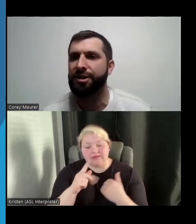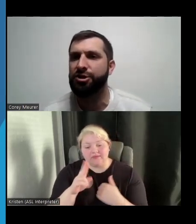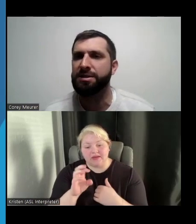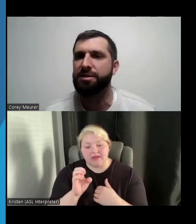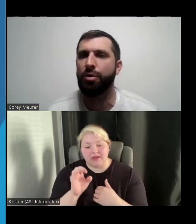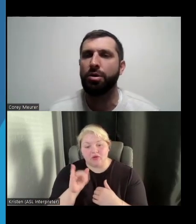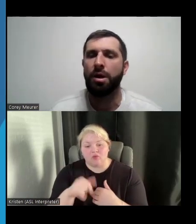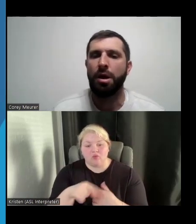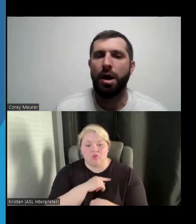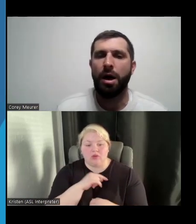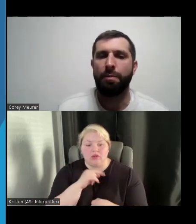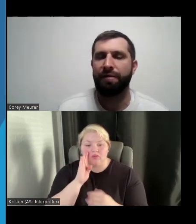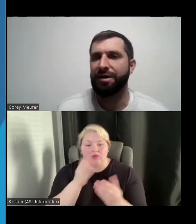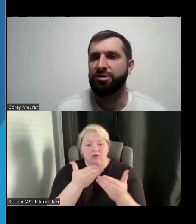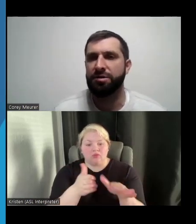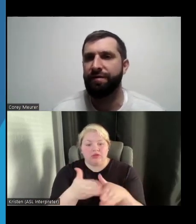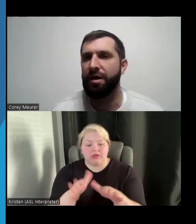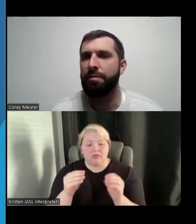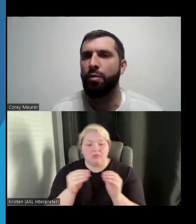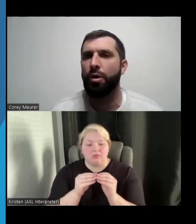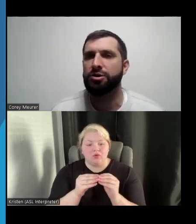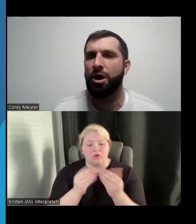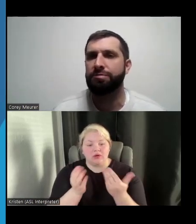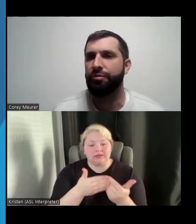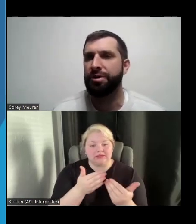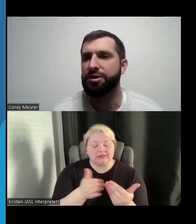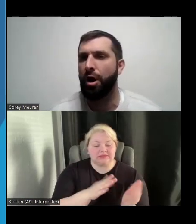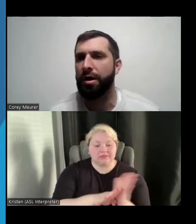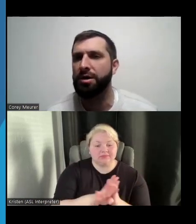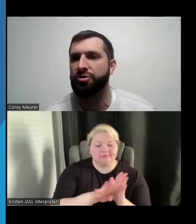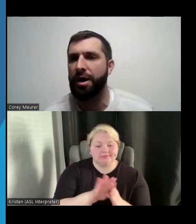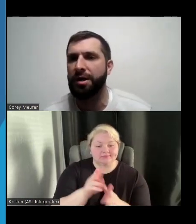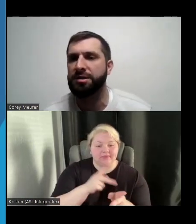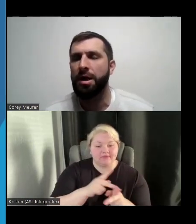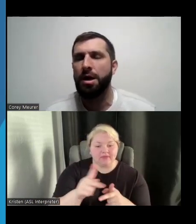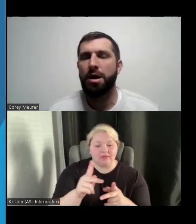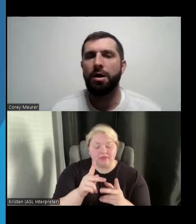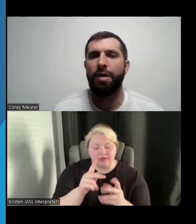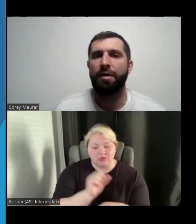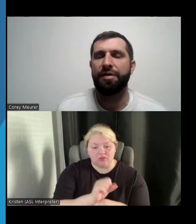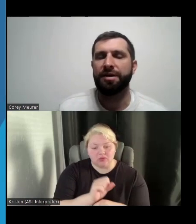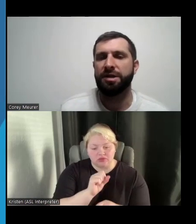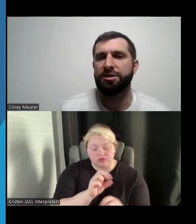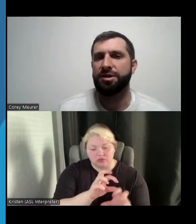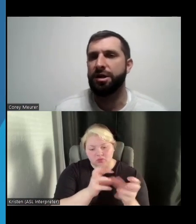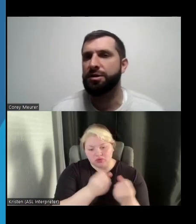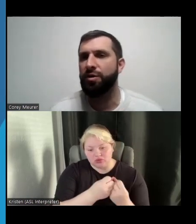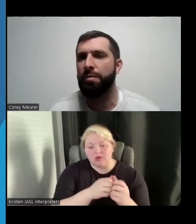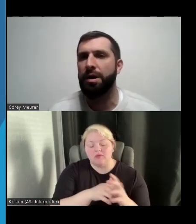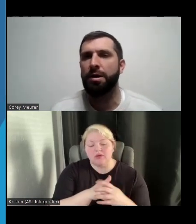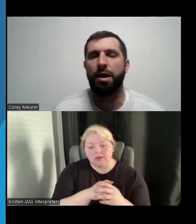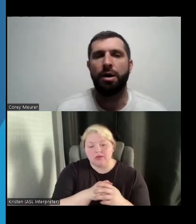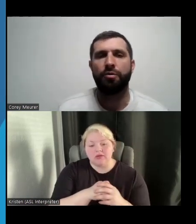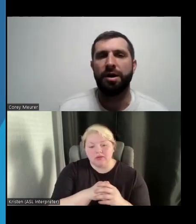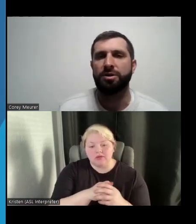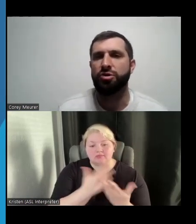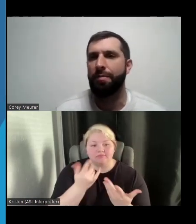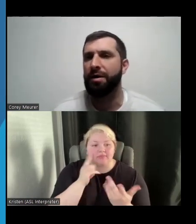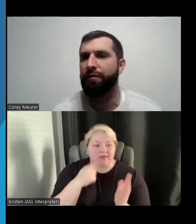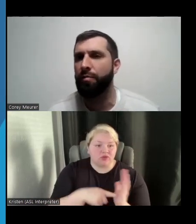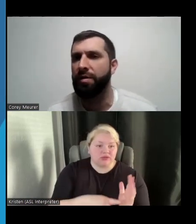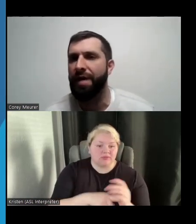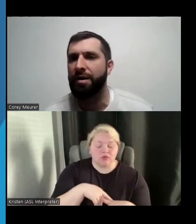more digestible professional development workshops or really targeted trainings around things such as attunement,